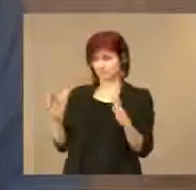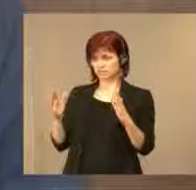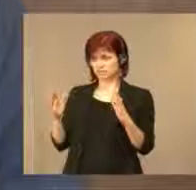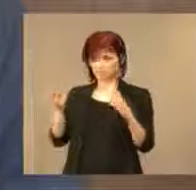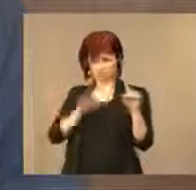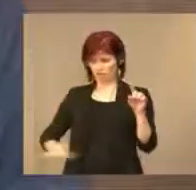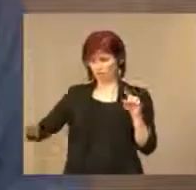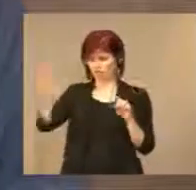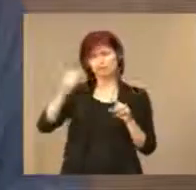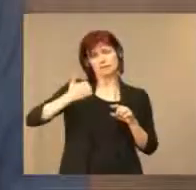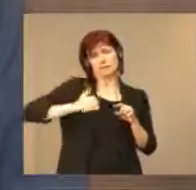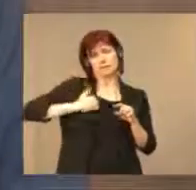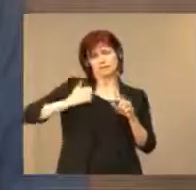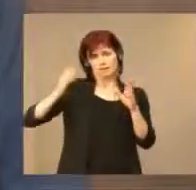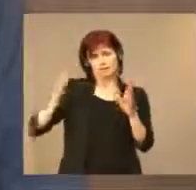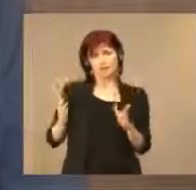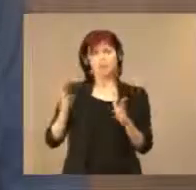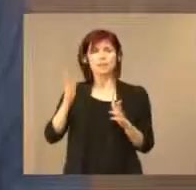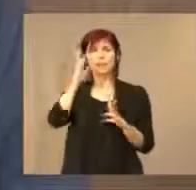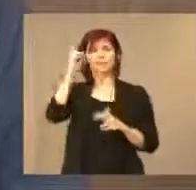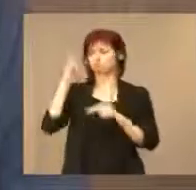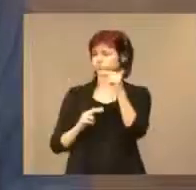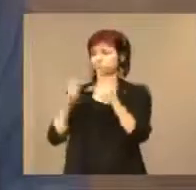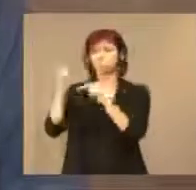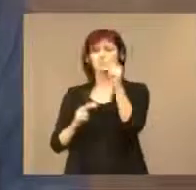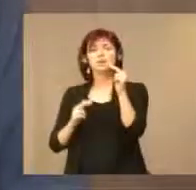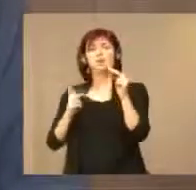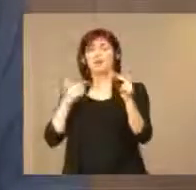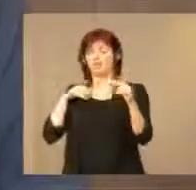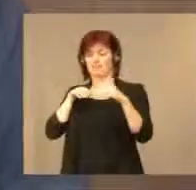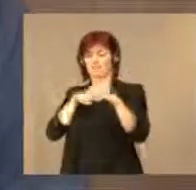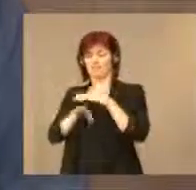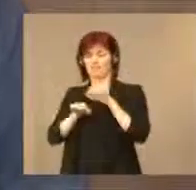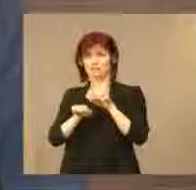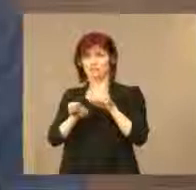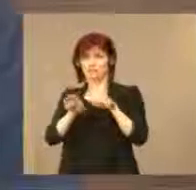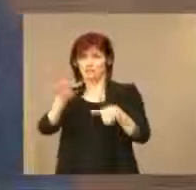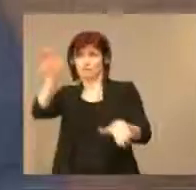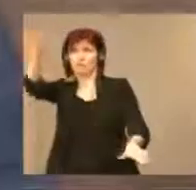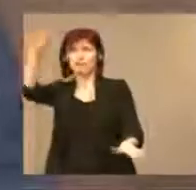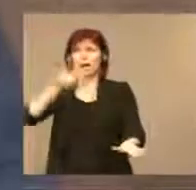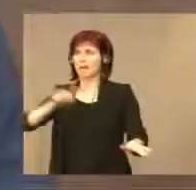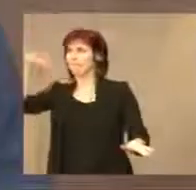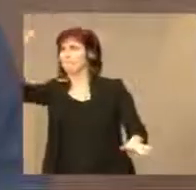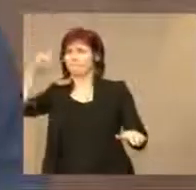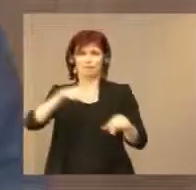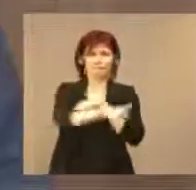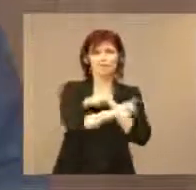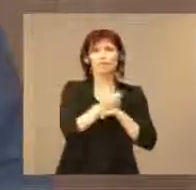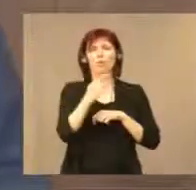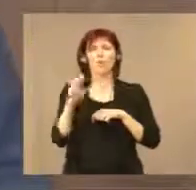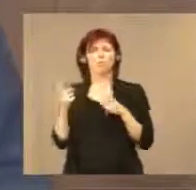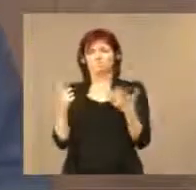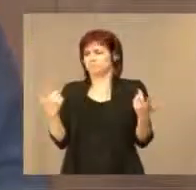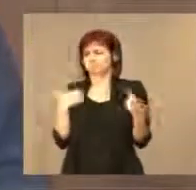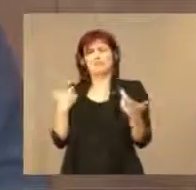country are designed split level, are not designed with universal design in the first